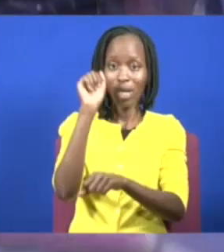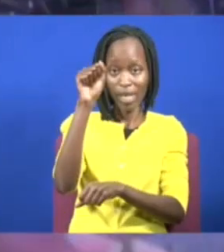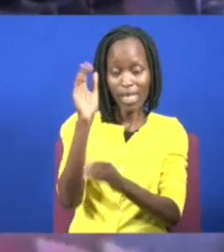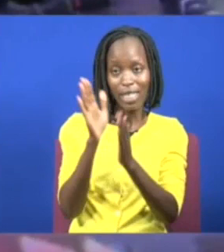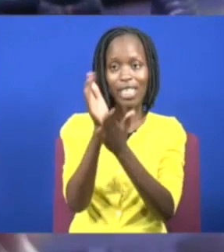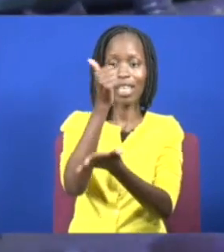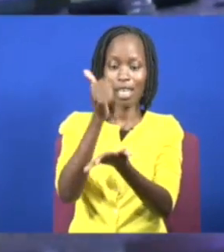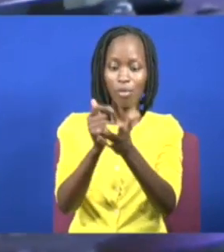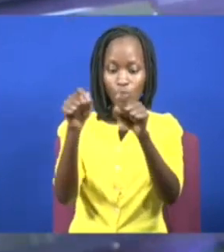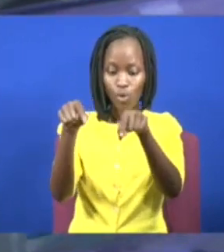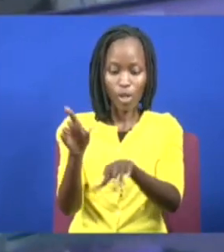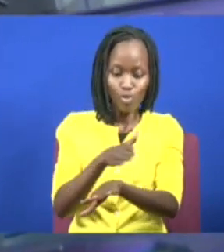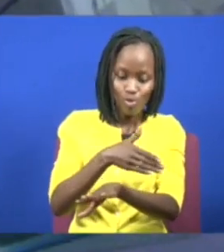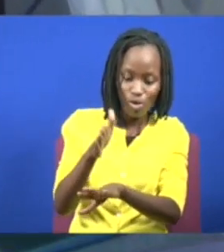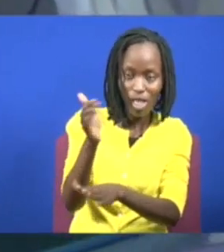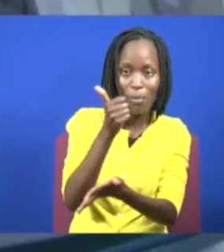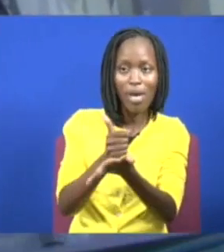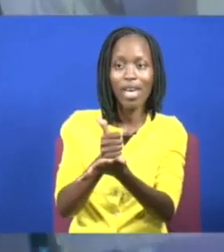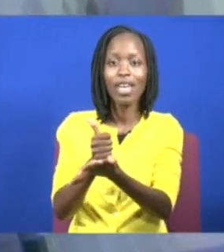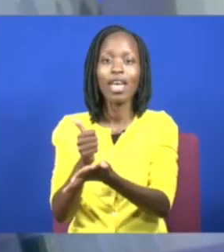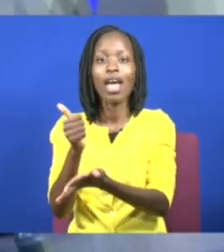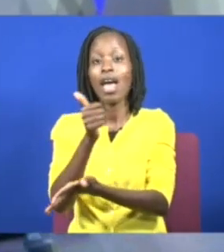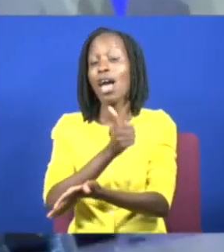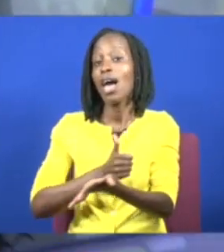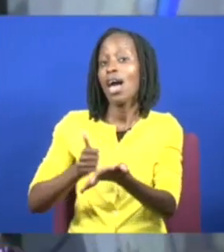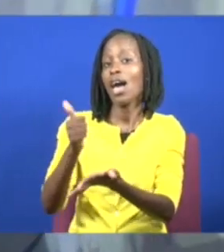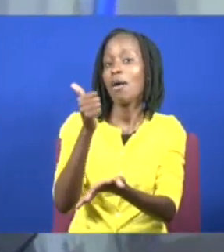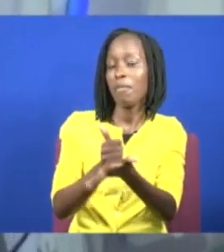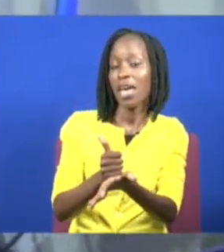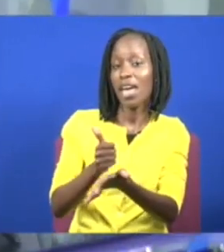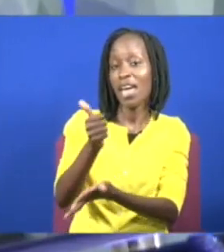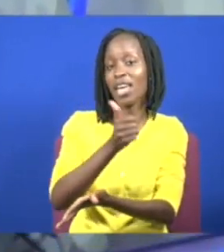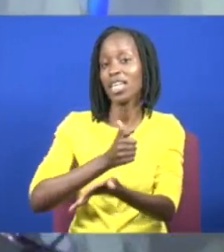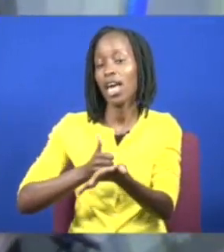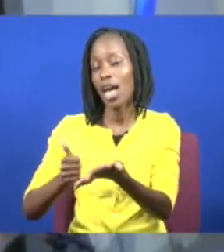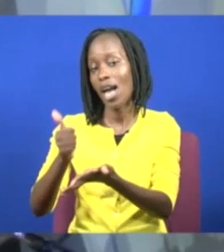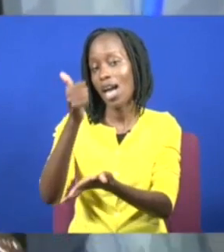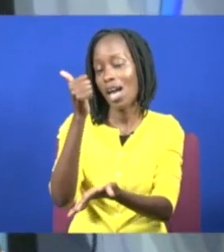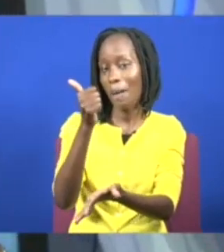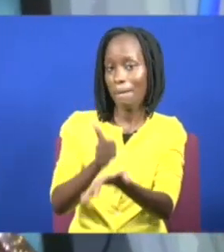reply, yes and amen. And today we sing, amen, amen,